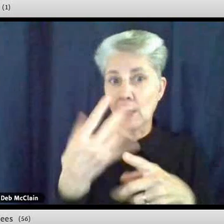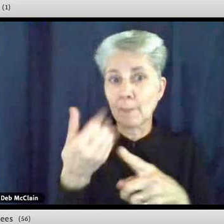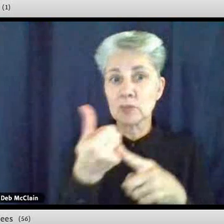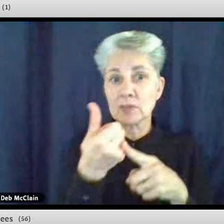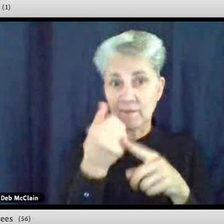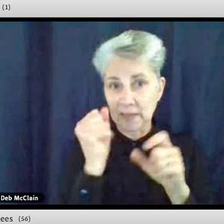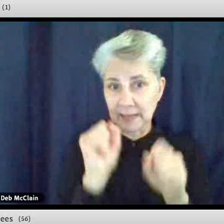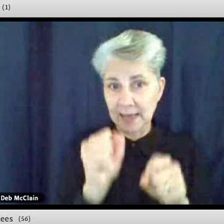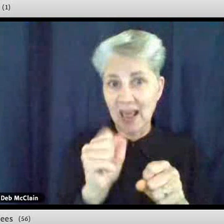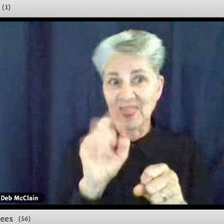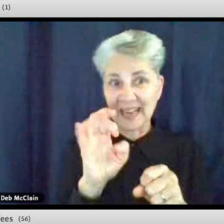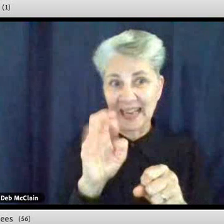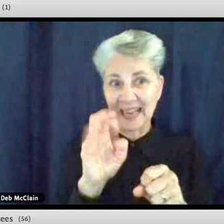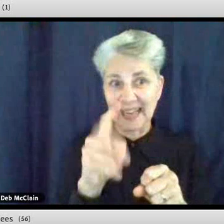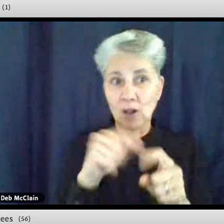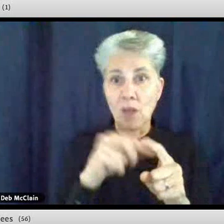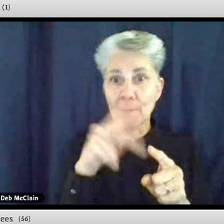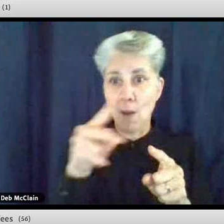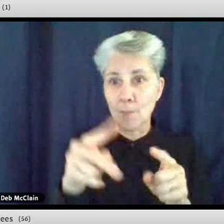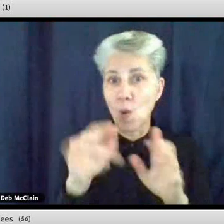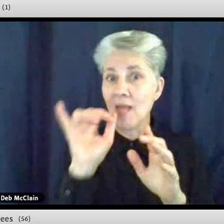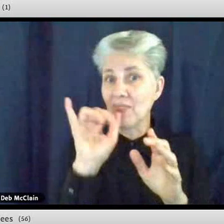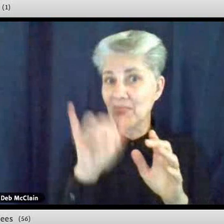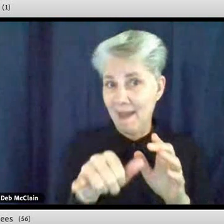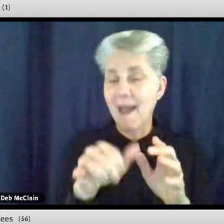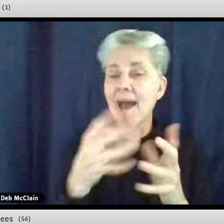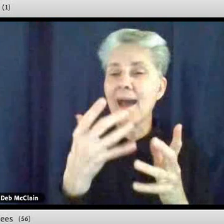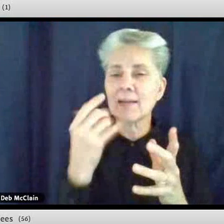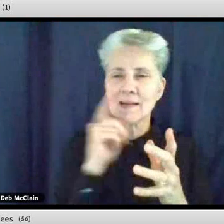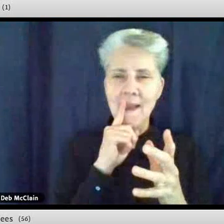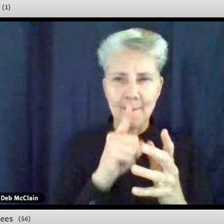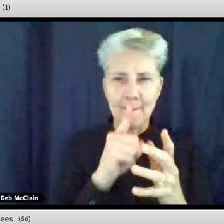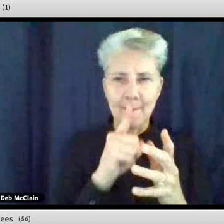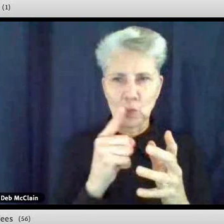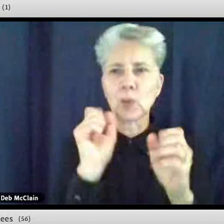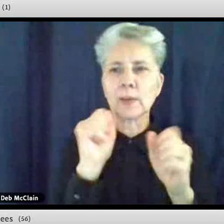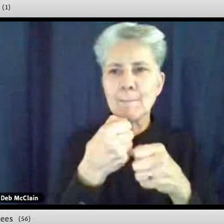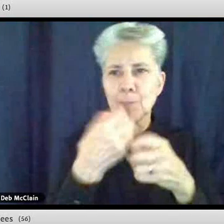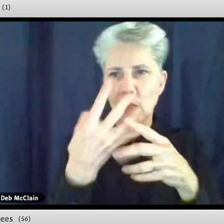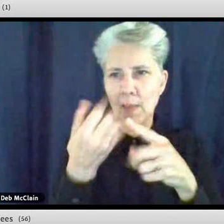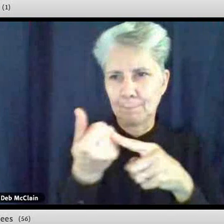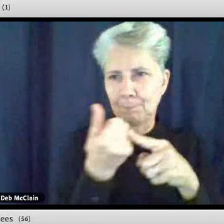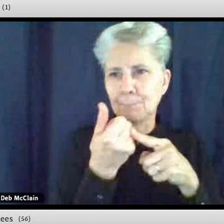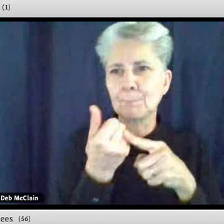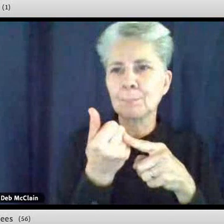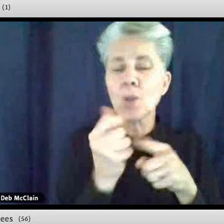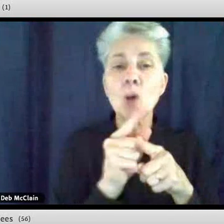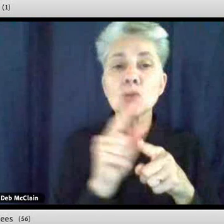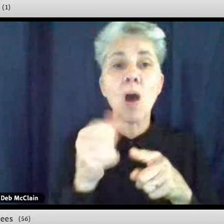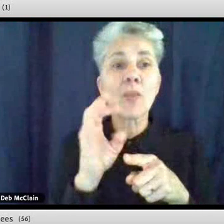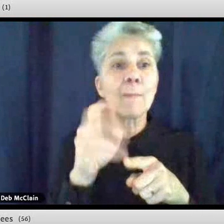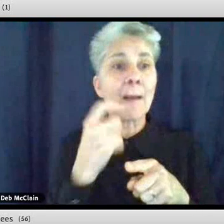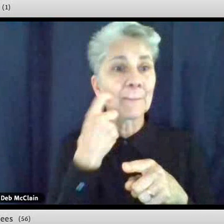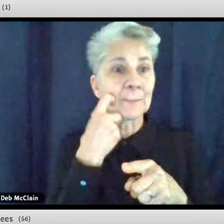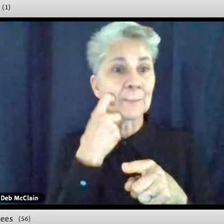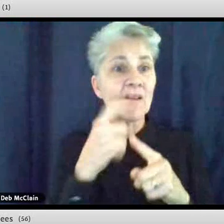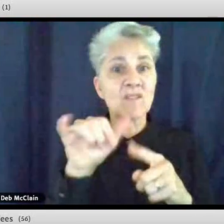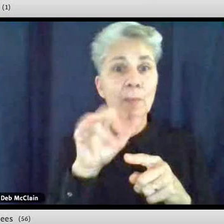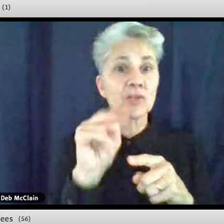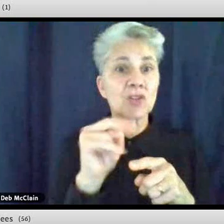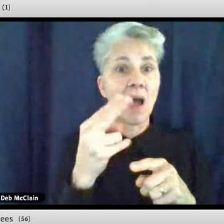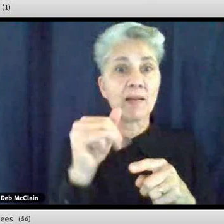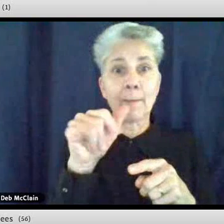PowerPoint, it's on the Florida Department of Health site. Also, the other map that I showed you is from Johns Hopkins